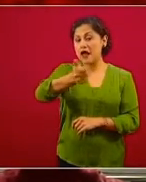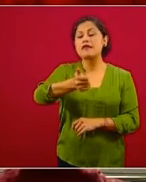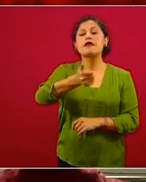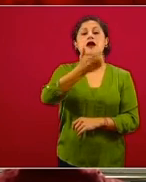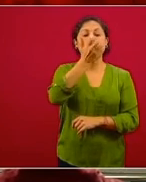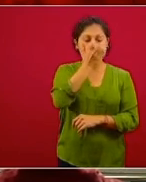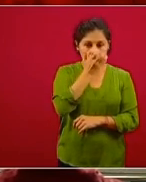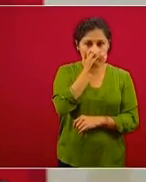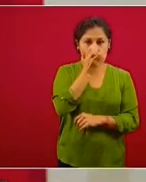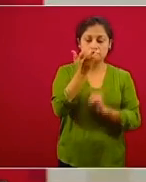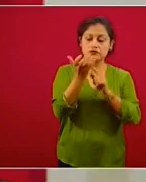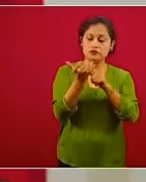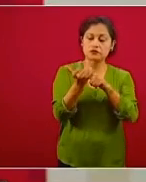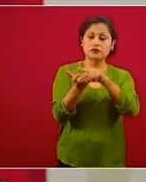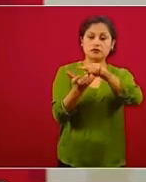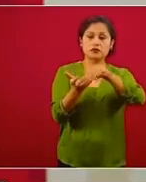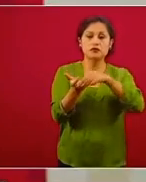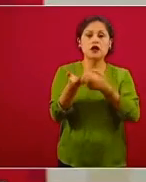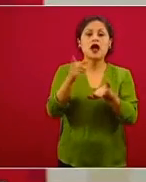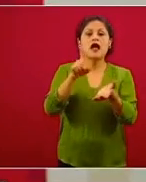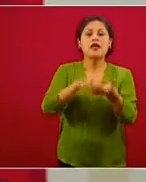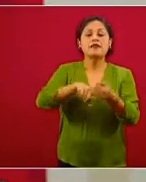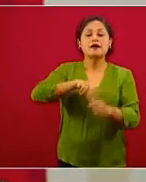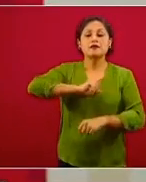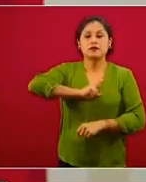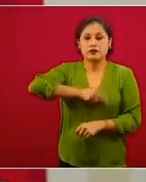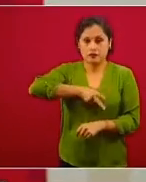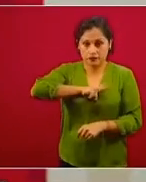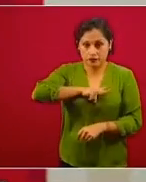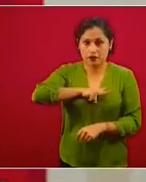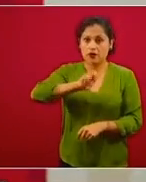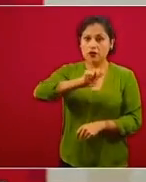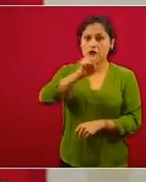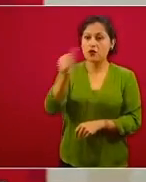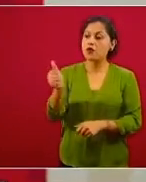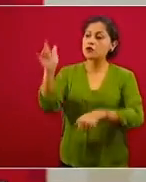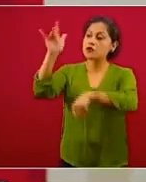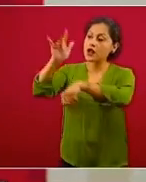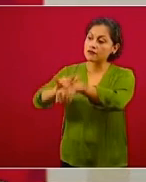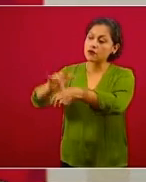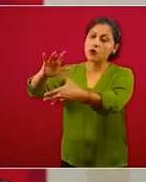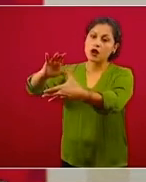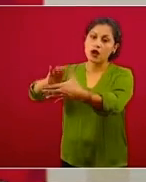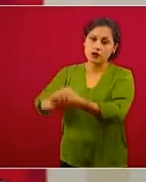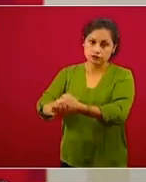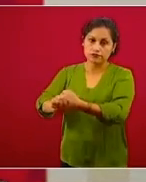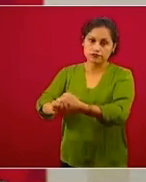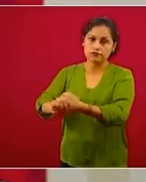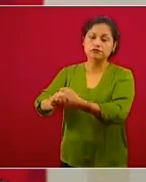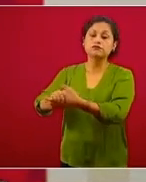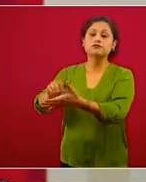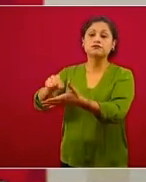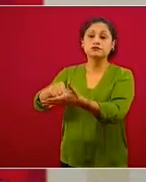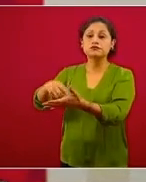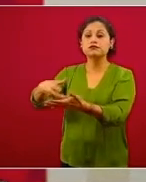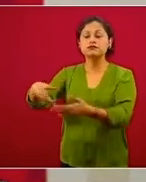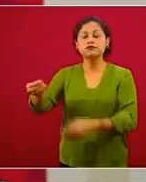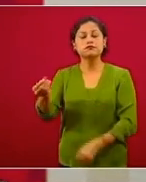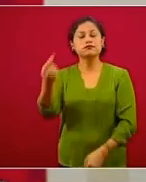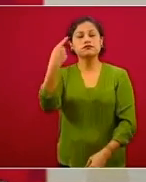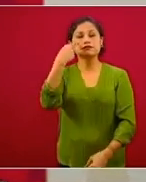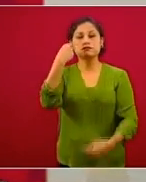them. Also, we can get infected through our hands by touching infected surfaces and then touching